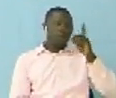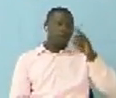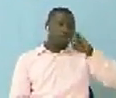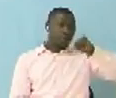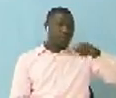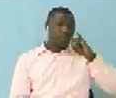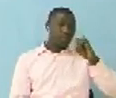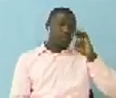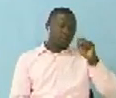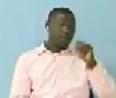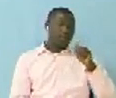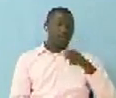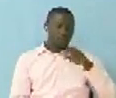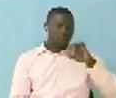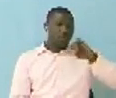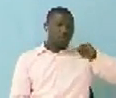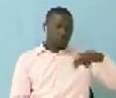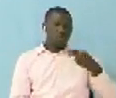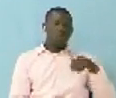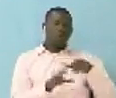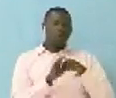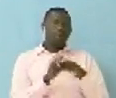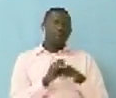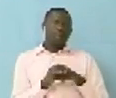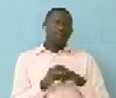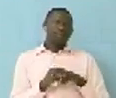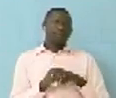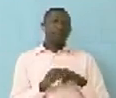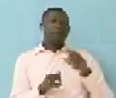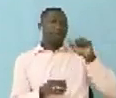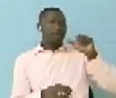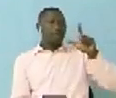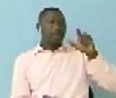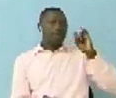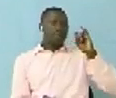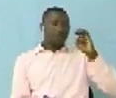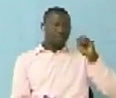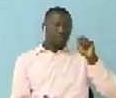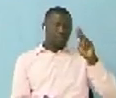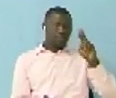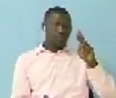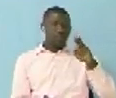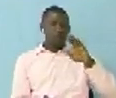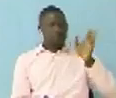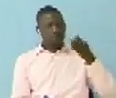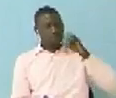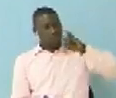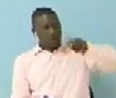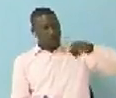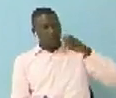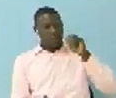Aliu Jeng, he testified here. He also confirmed he was a jungler.